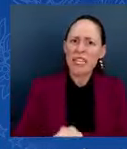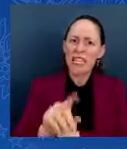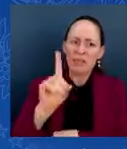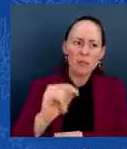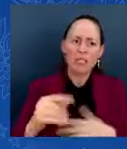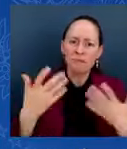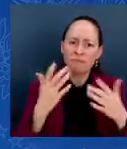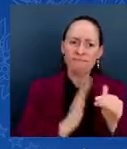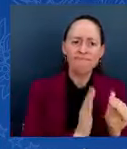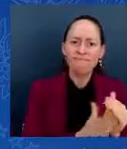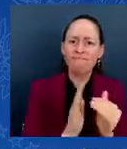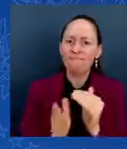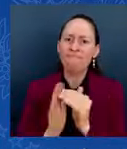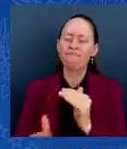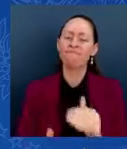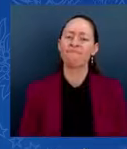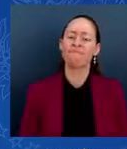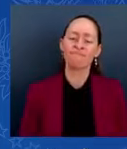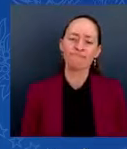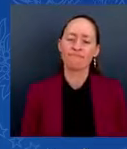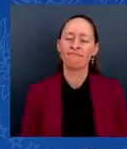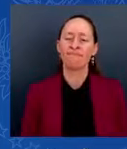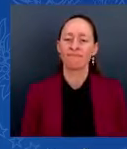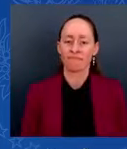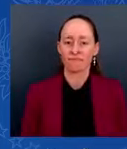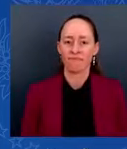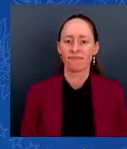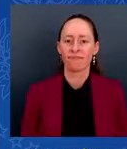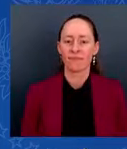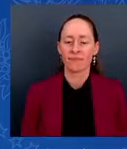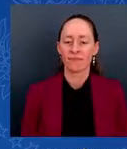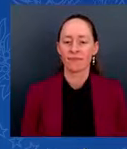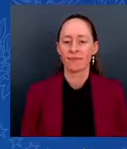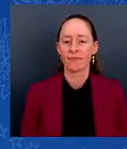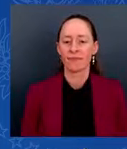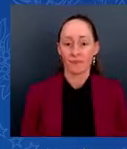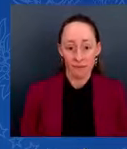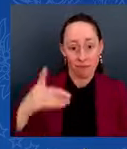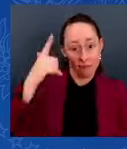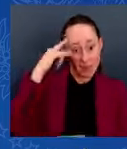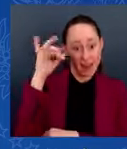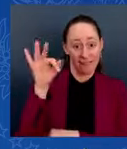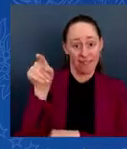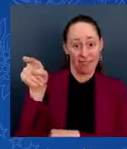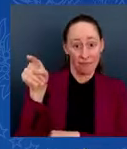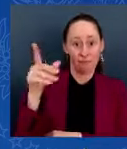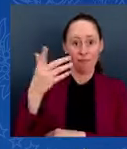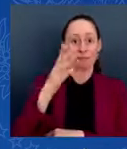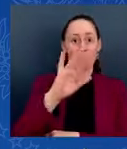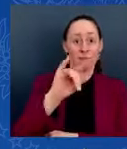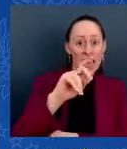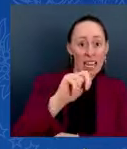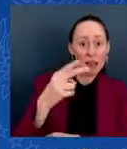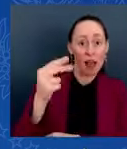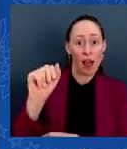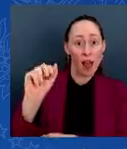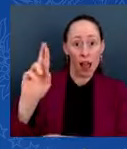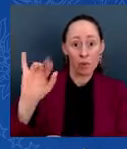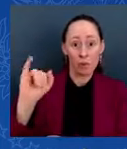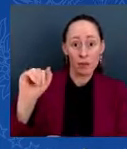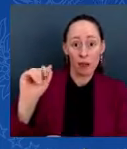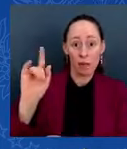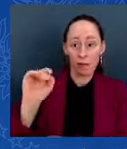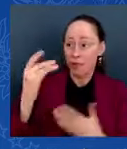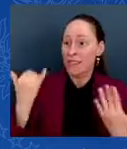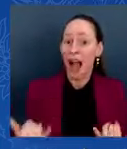Because of the Biden-Harris administration's actions, my husband and I can finally breathe a little easier. That's